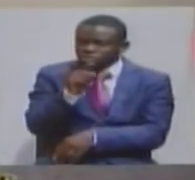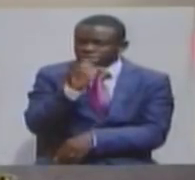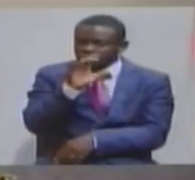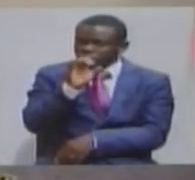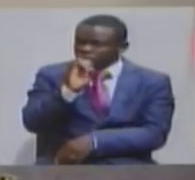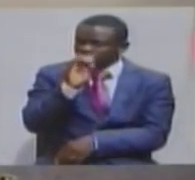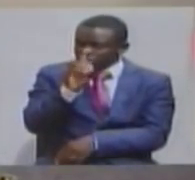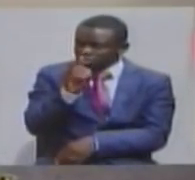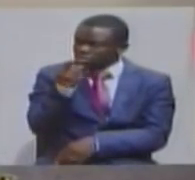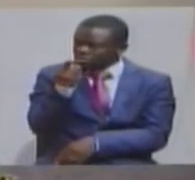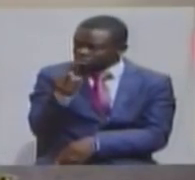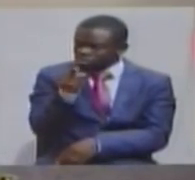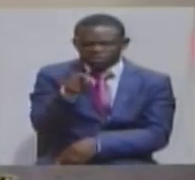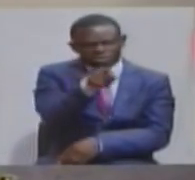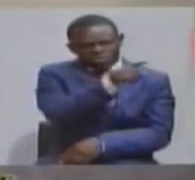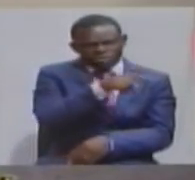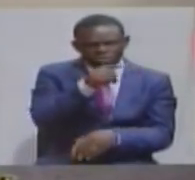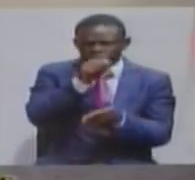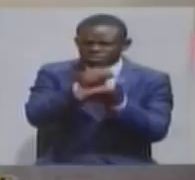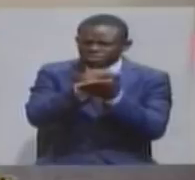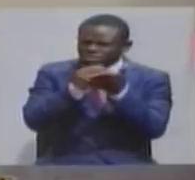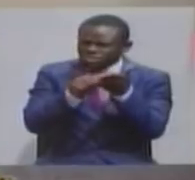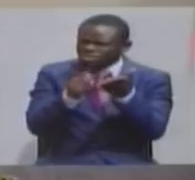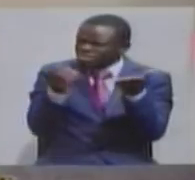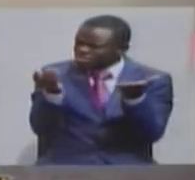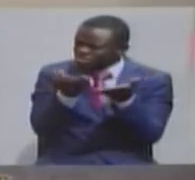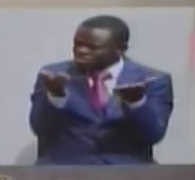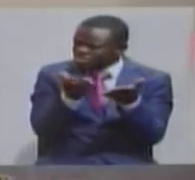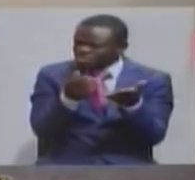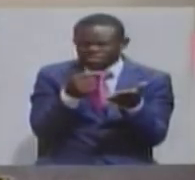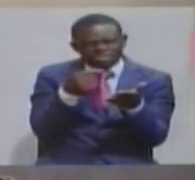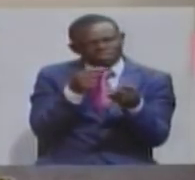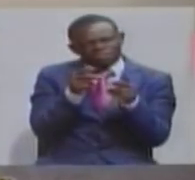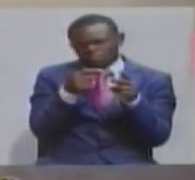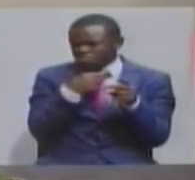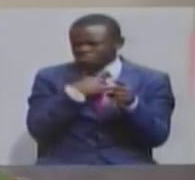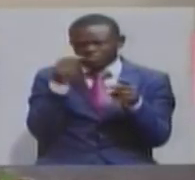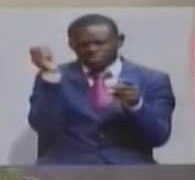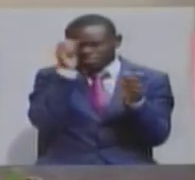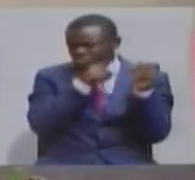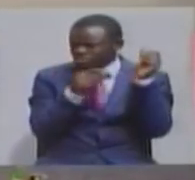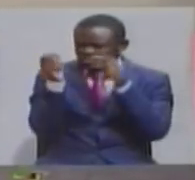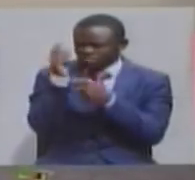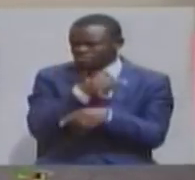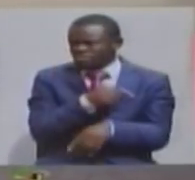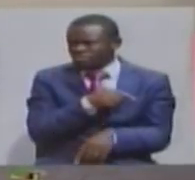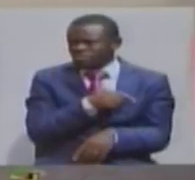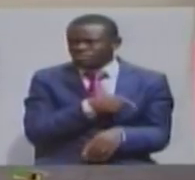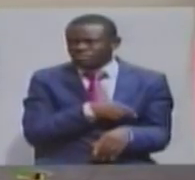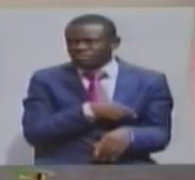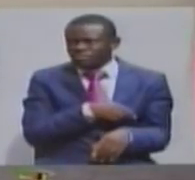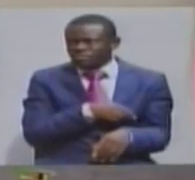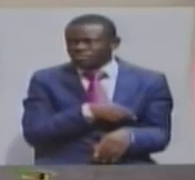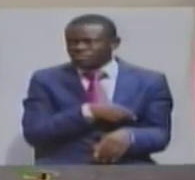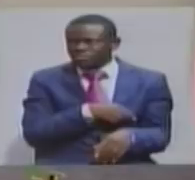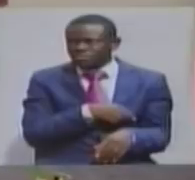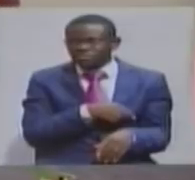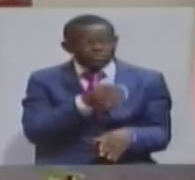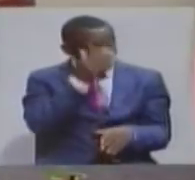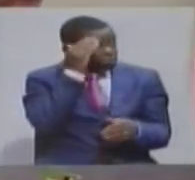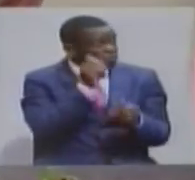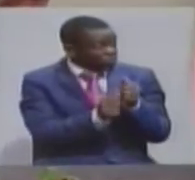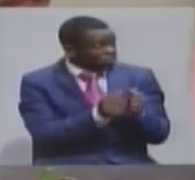is being looked upon with scorn by UPND. They're probably singing from your hymn book. You ridiculed